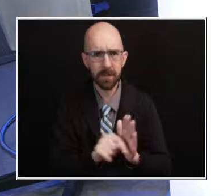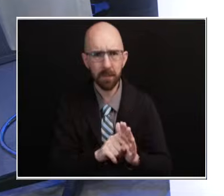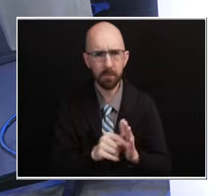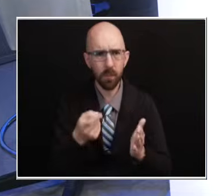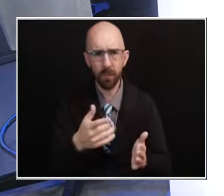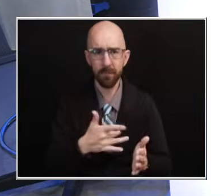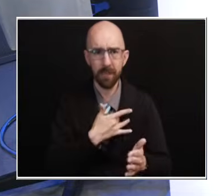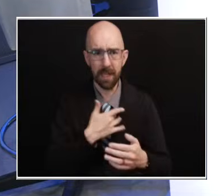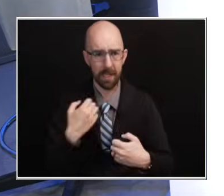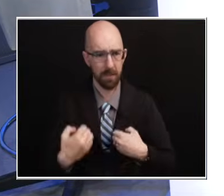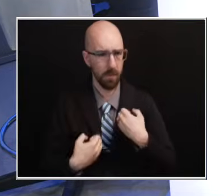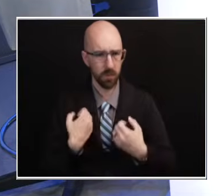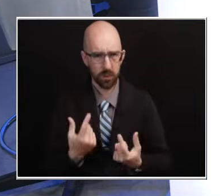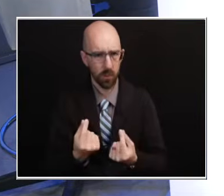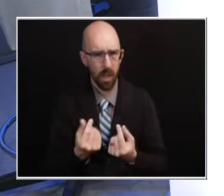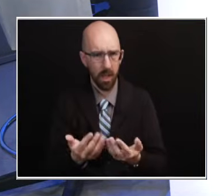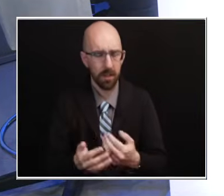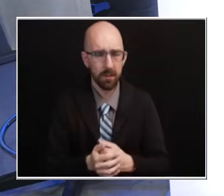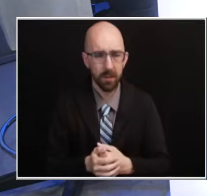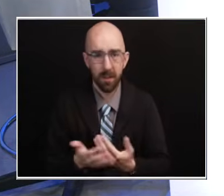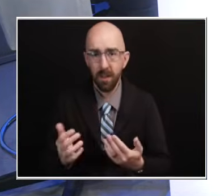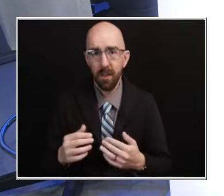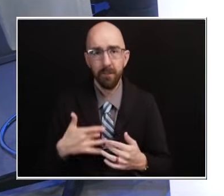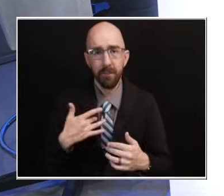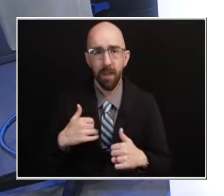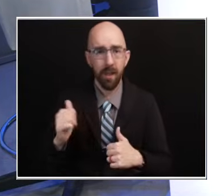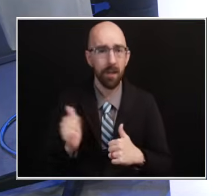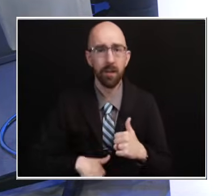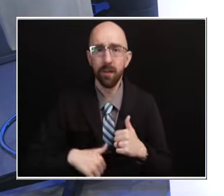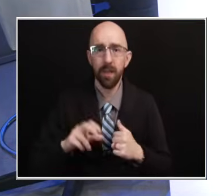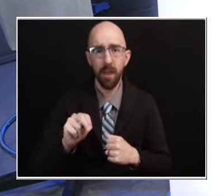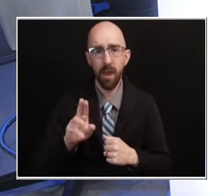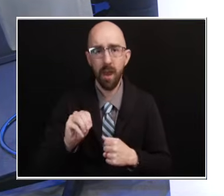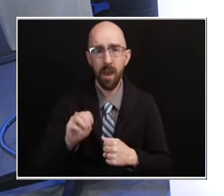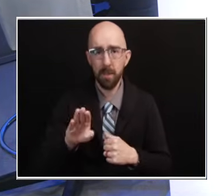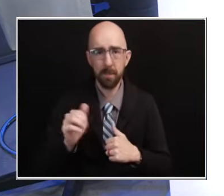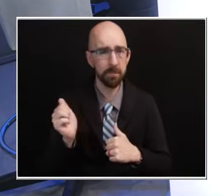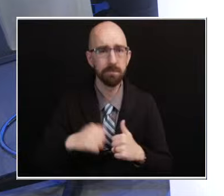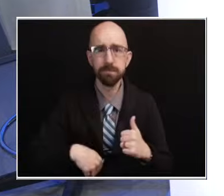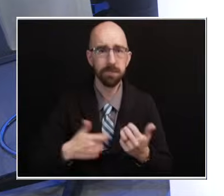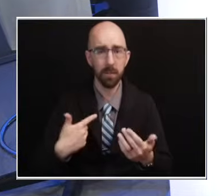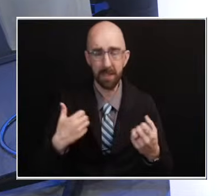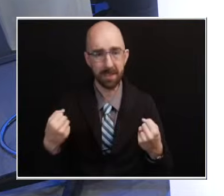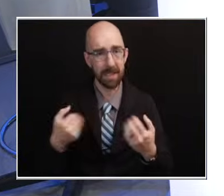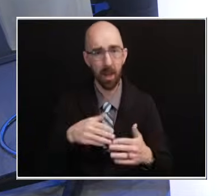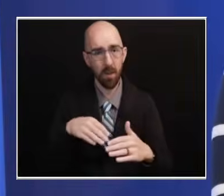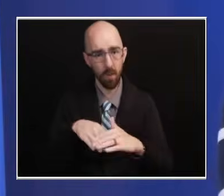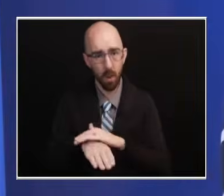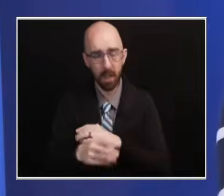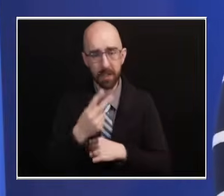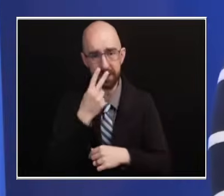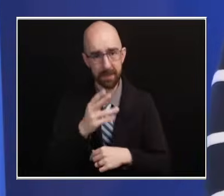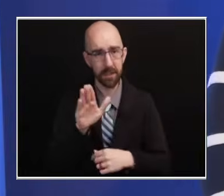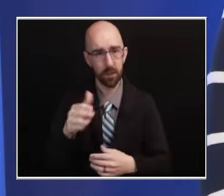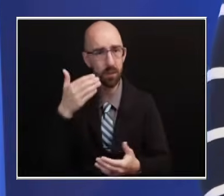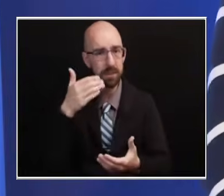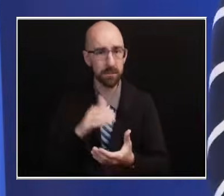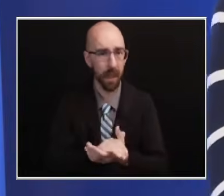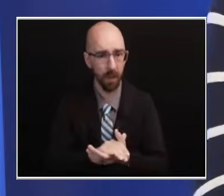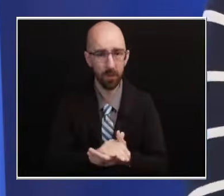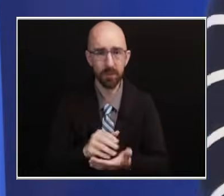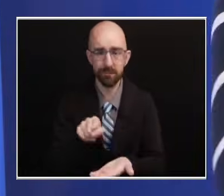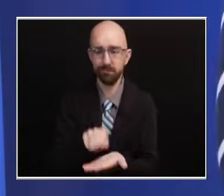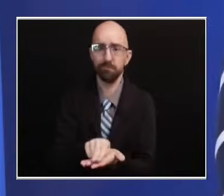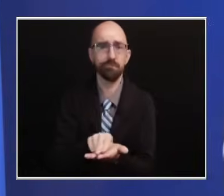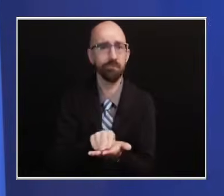at this time? Numb. Yeah. It's scary walking in and seeing your spouse laying there. I